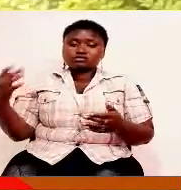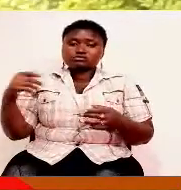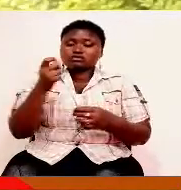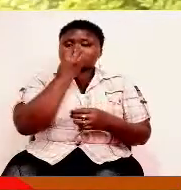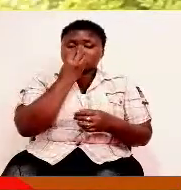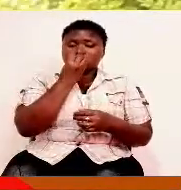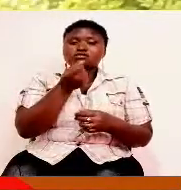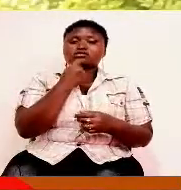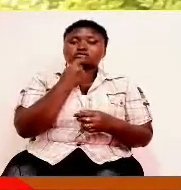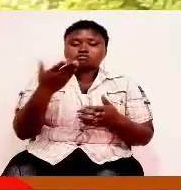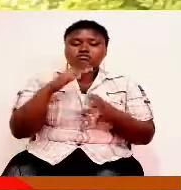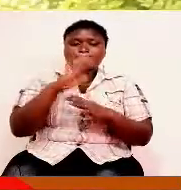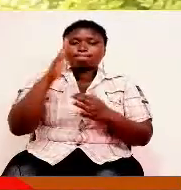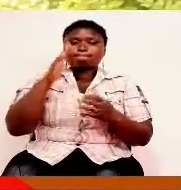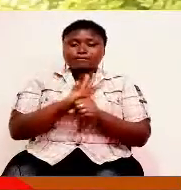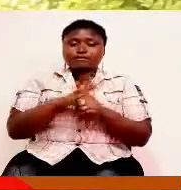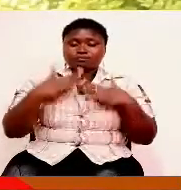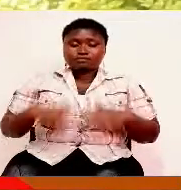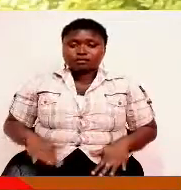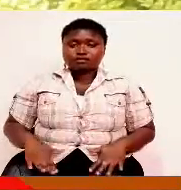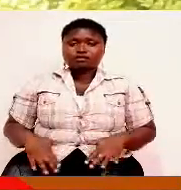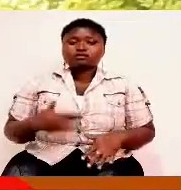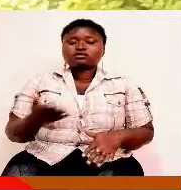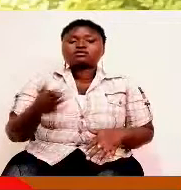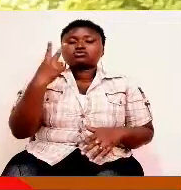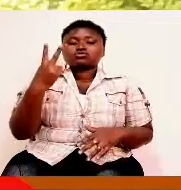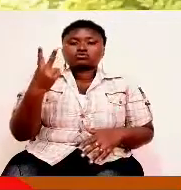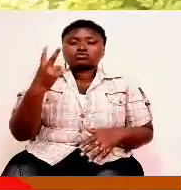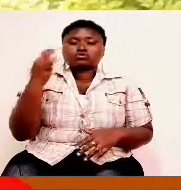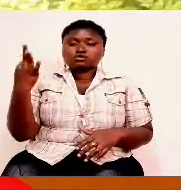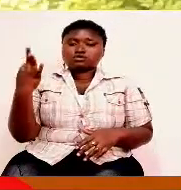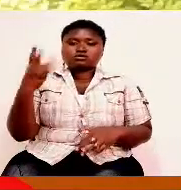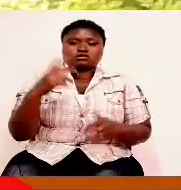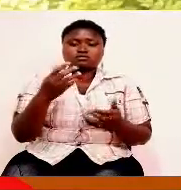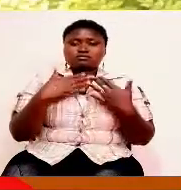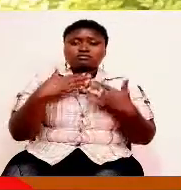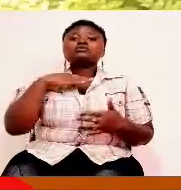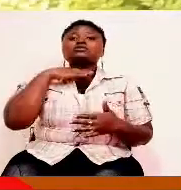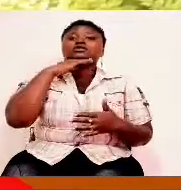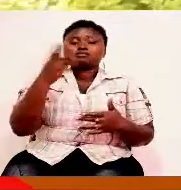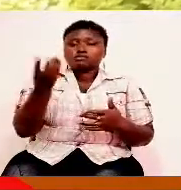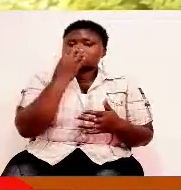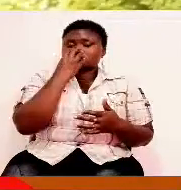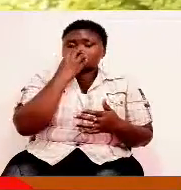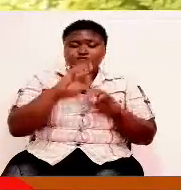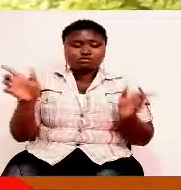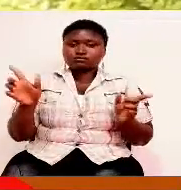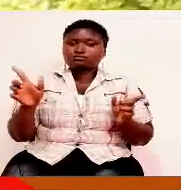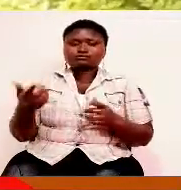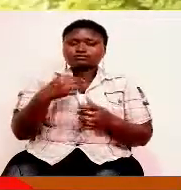most of the people, I have 2 or 3 cases who died because of lack of oxygen. Oxygen is not a major